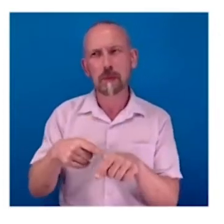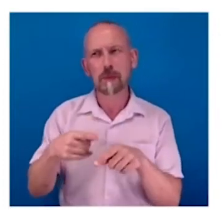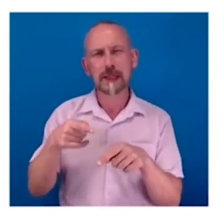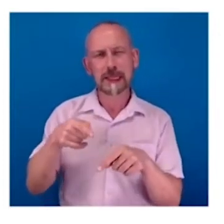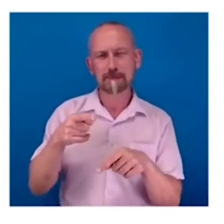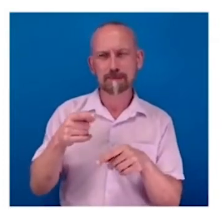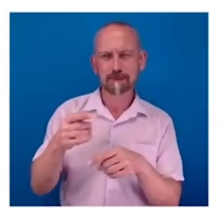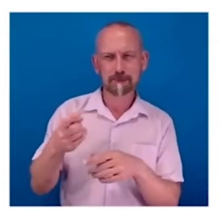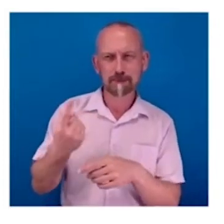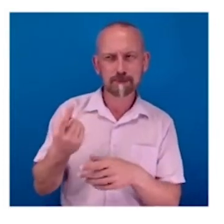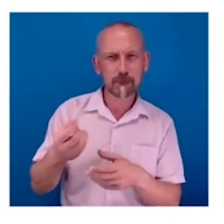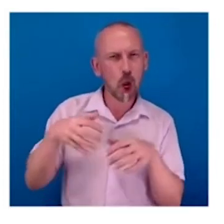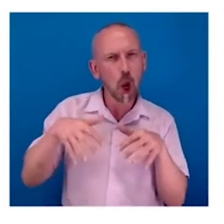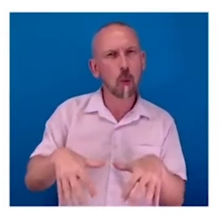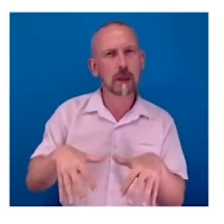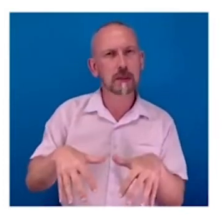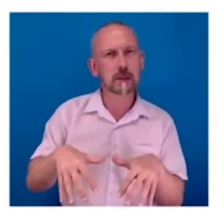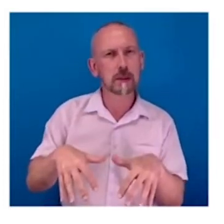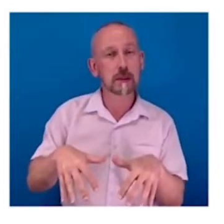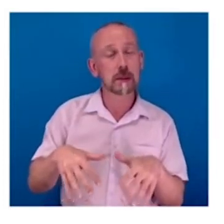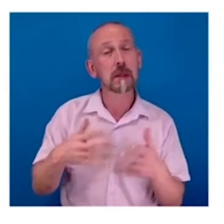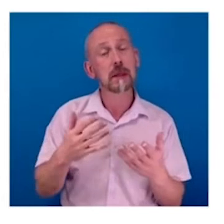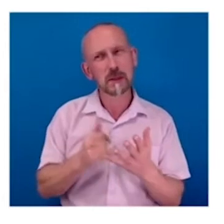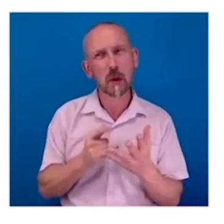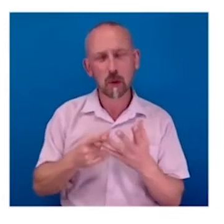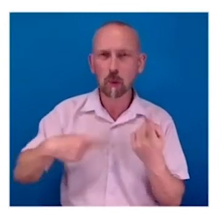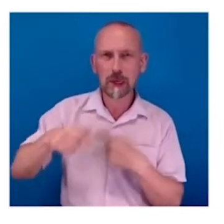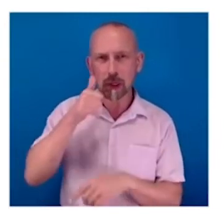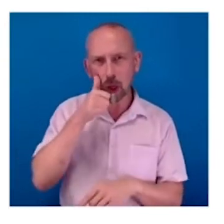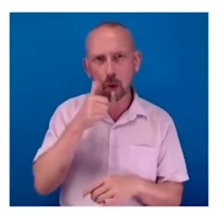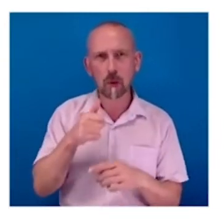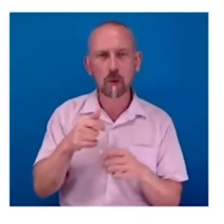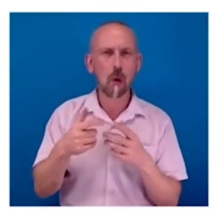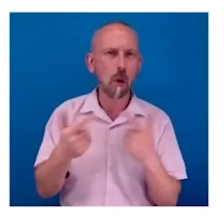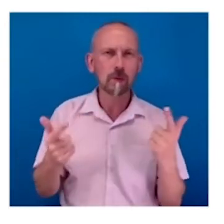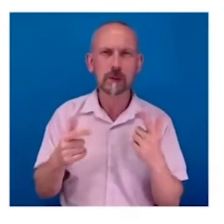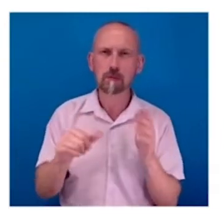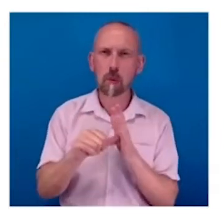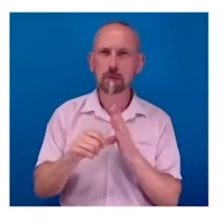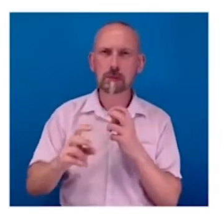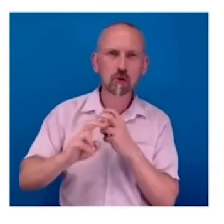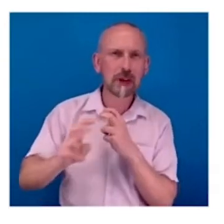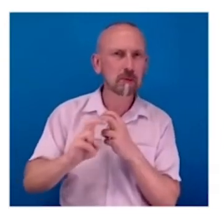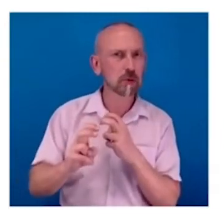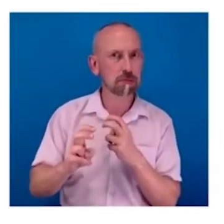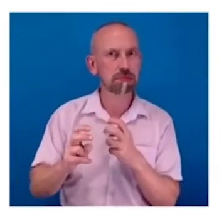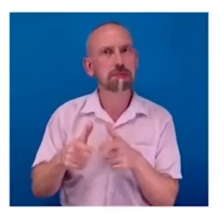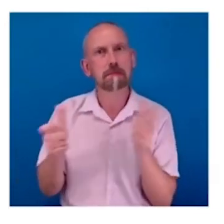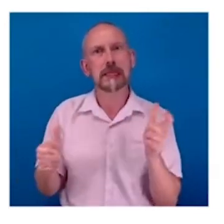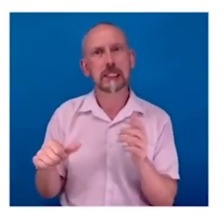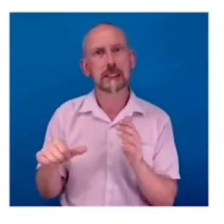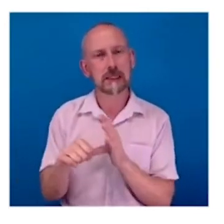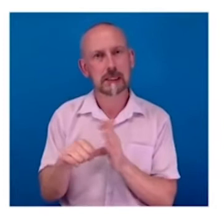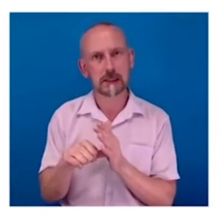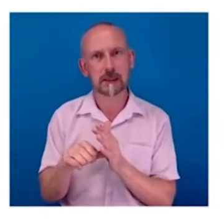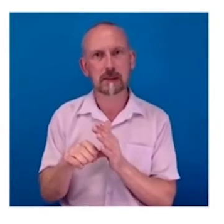too. As we know, that people with disabilities, transportation is one of the biggest challenges that they have. And I think a lot